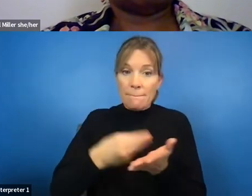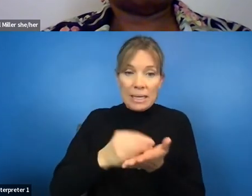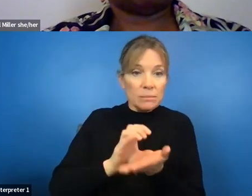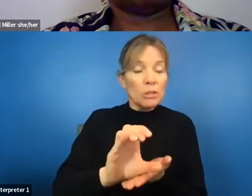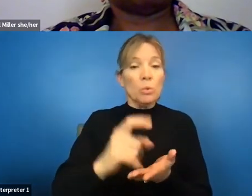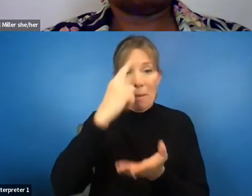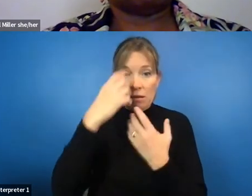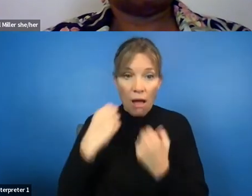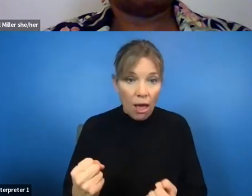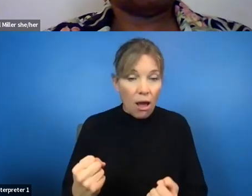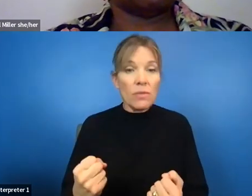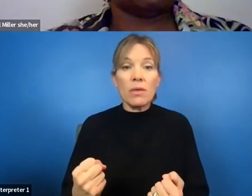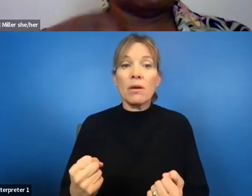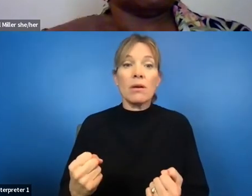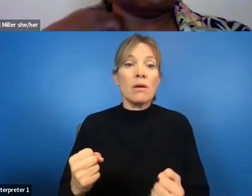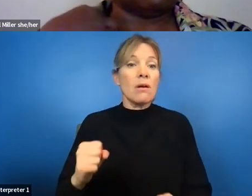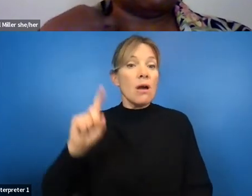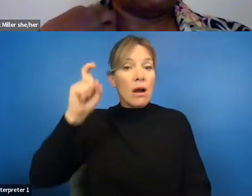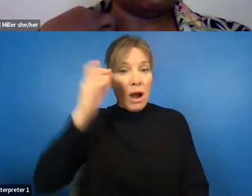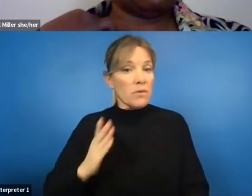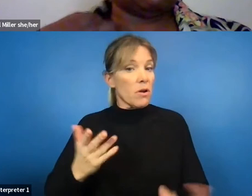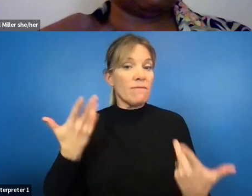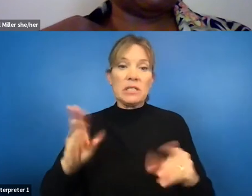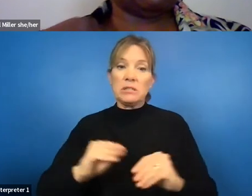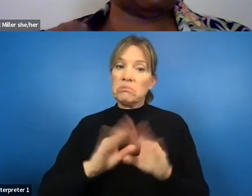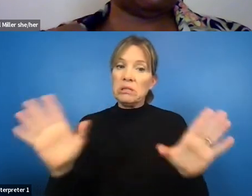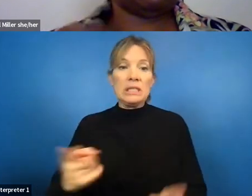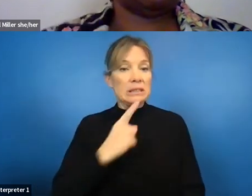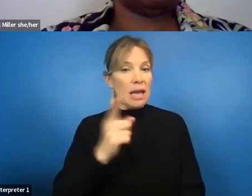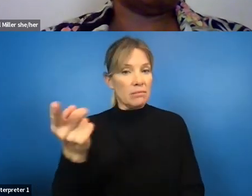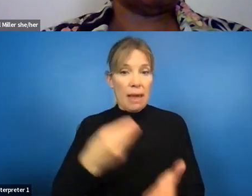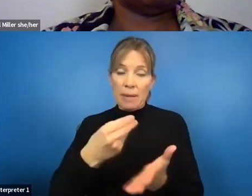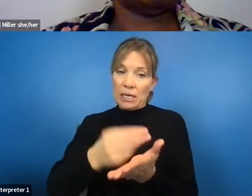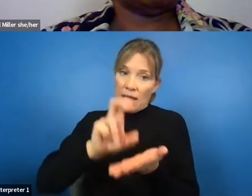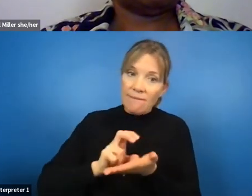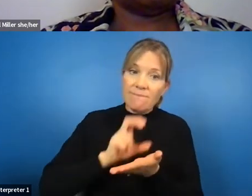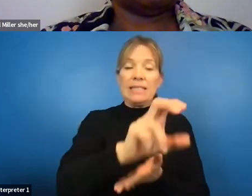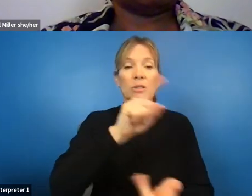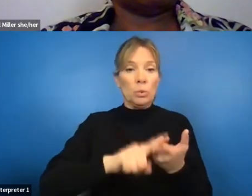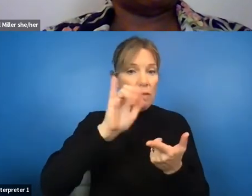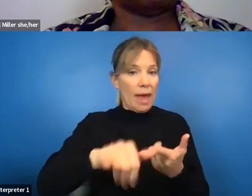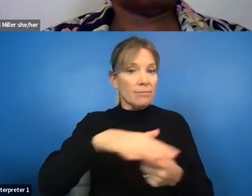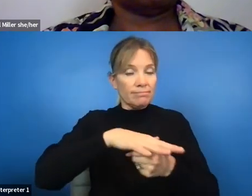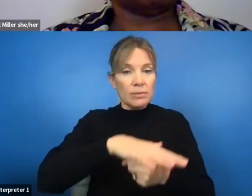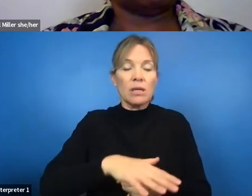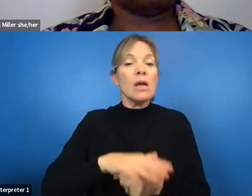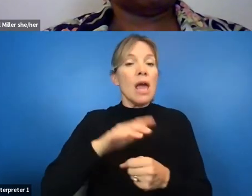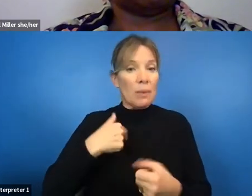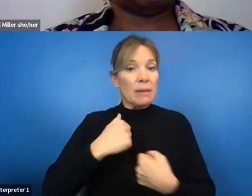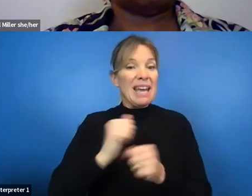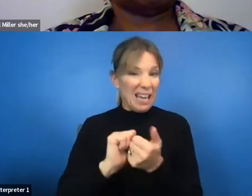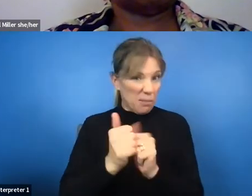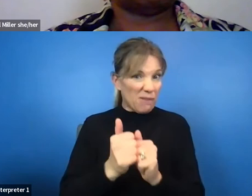health, with the governor who's made it clear to make those investments, that we can make it somewhat competitive. And